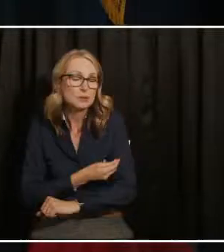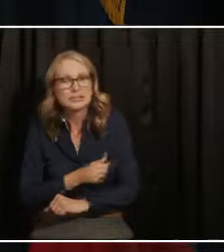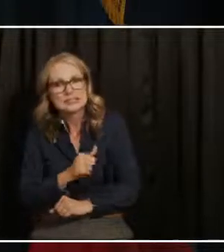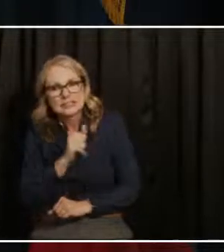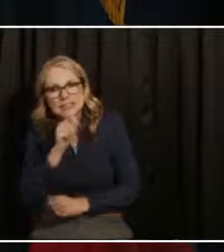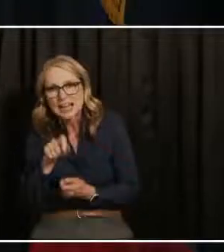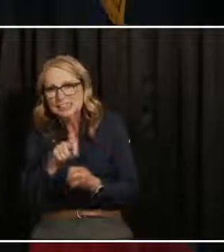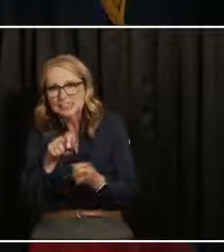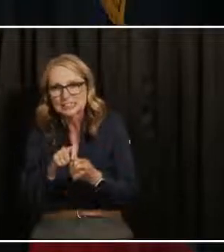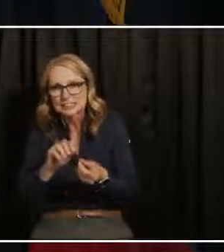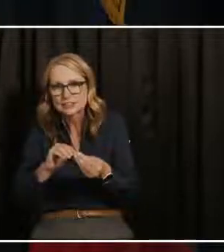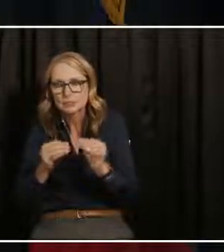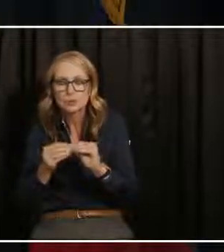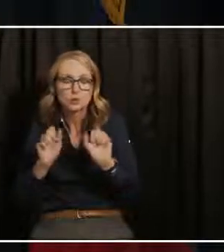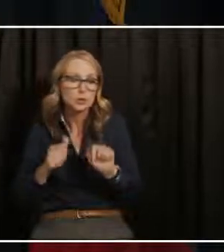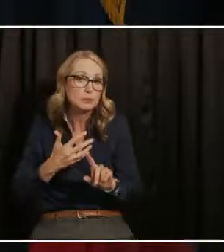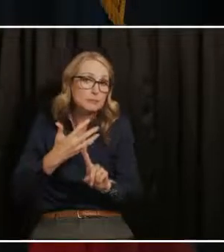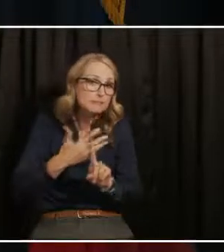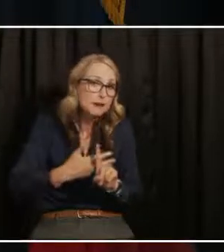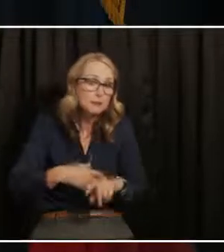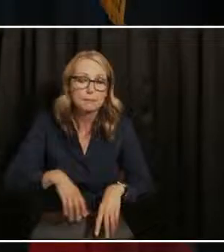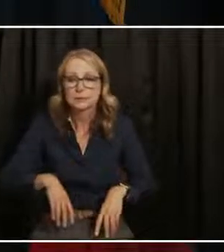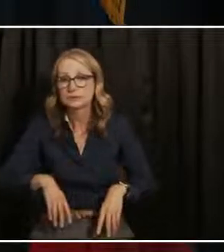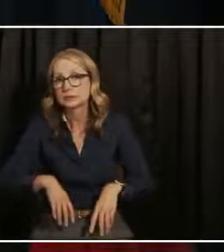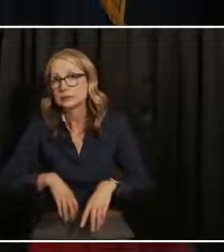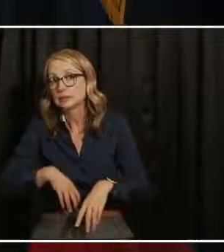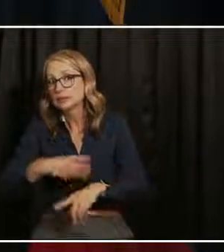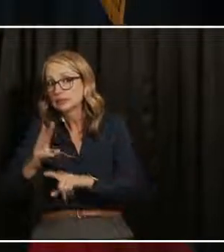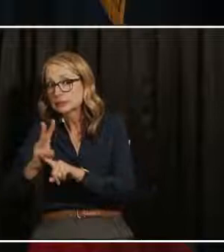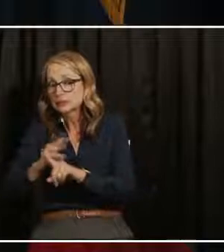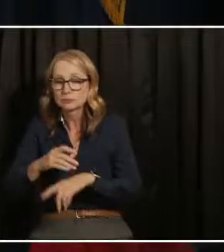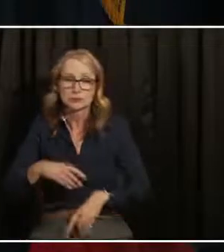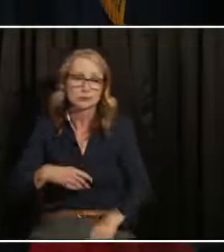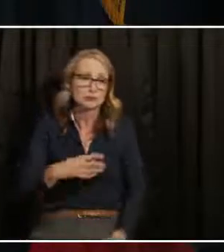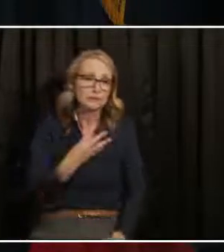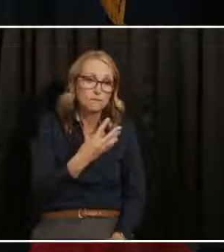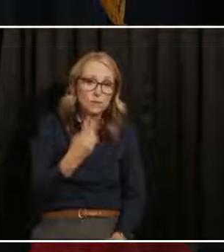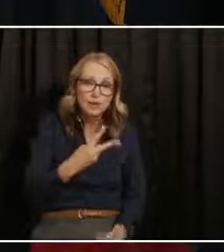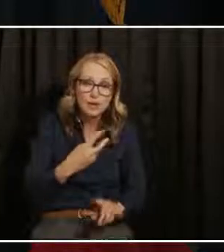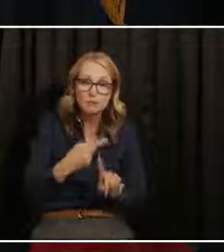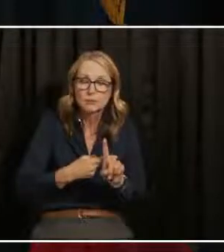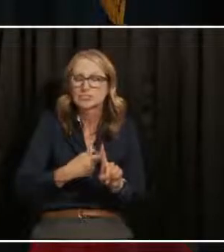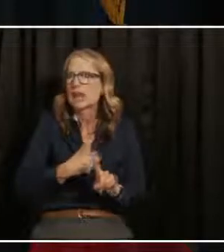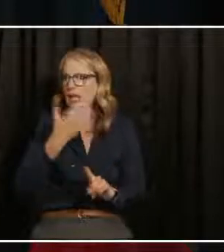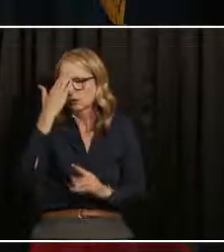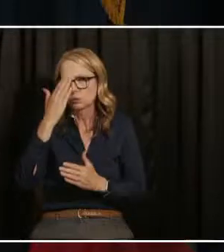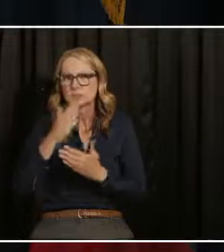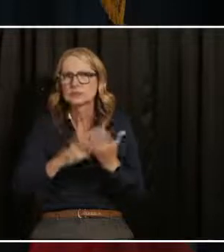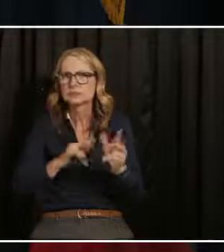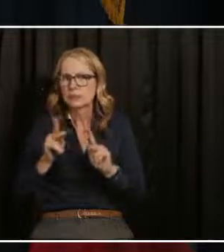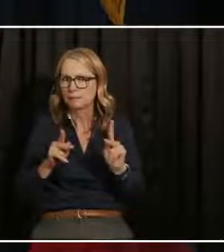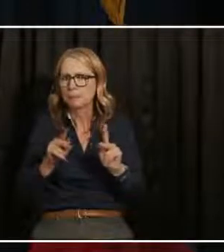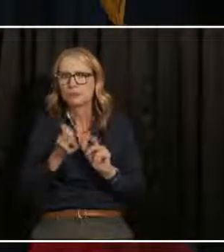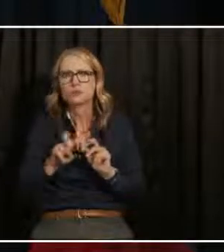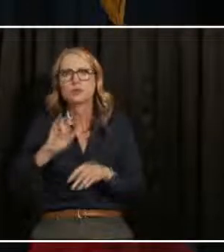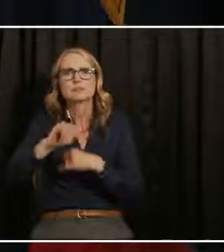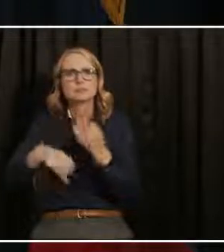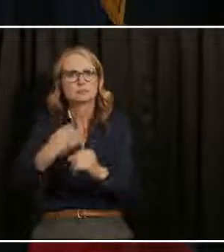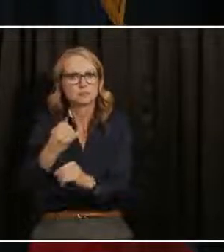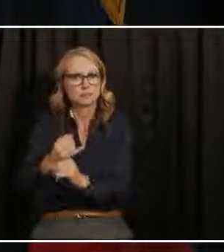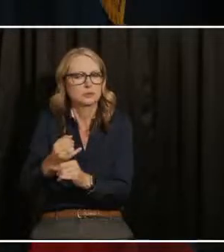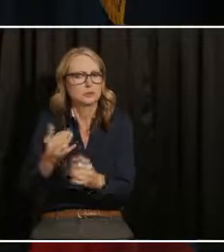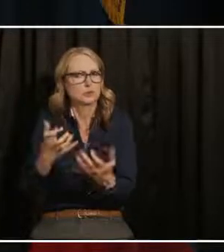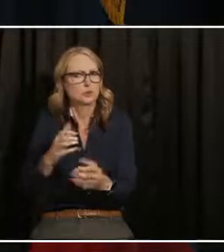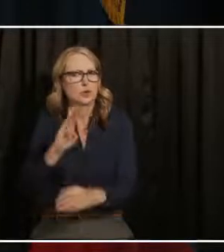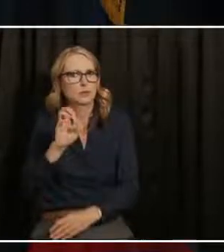months, 7 months, maybe 4.5 months. I know of people who were planning on traveling overseas, wanted to get their booster a couple weeks